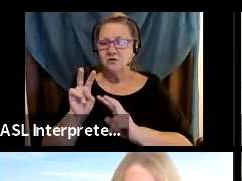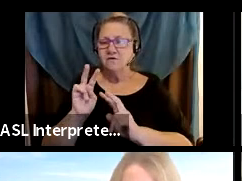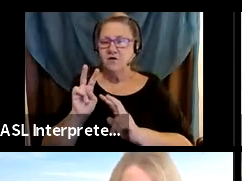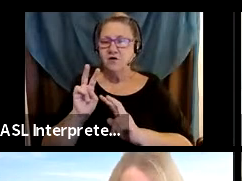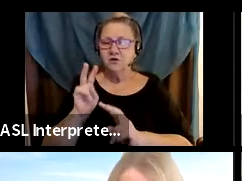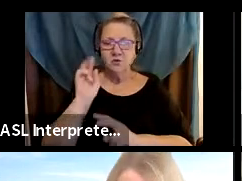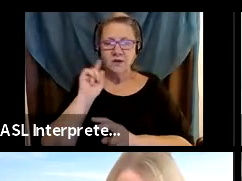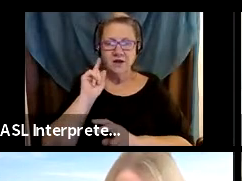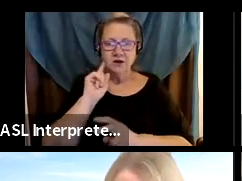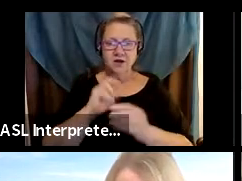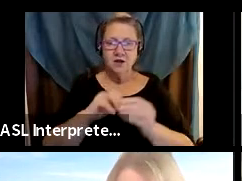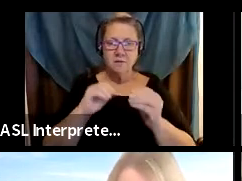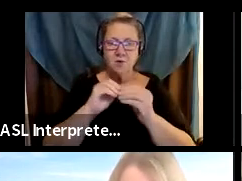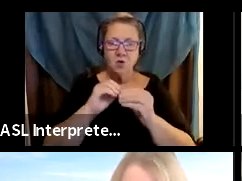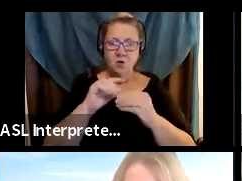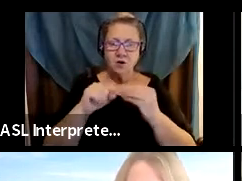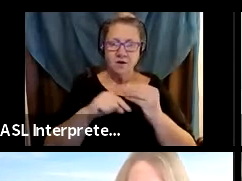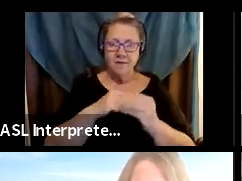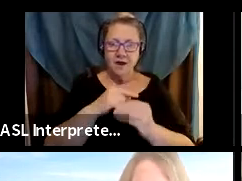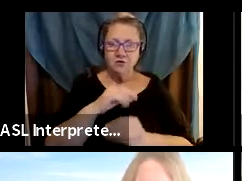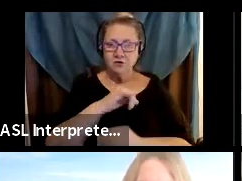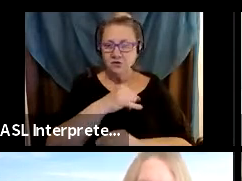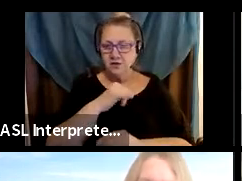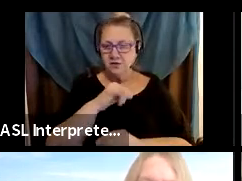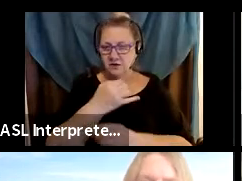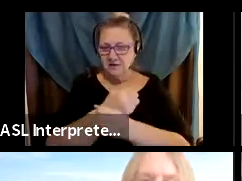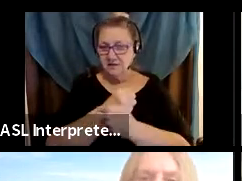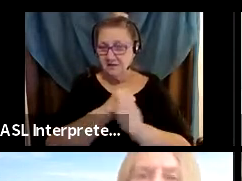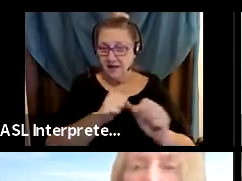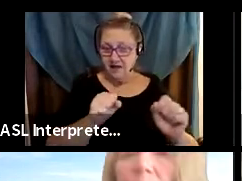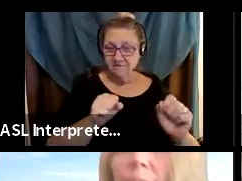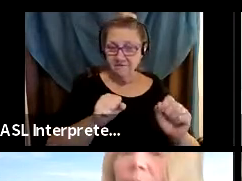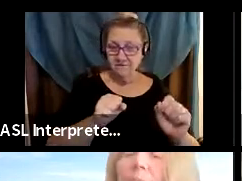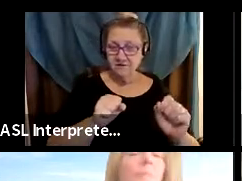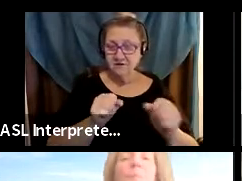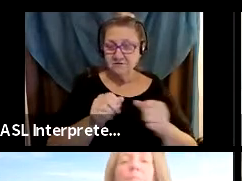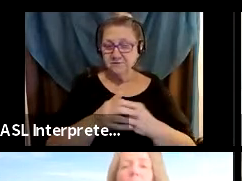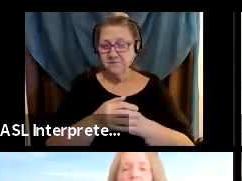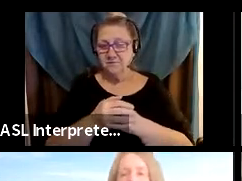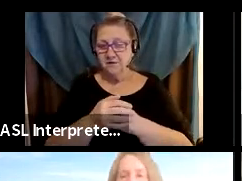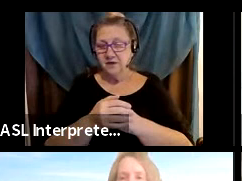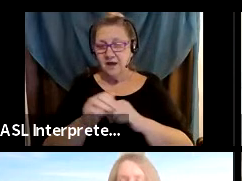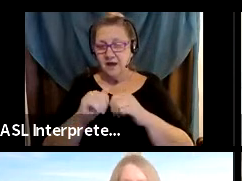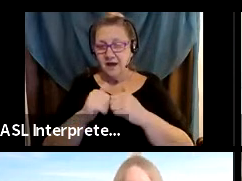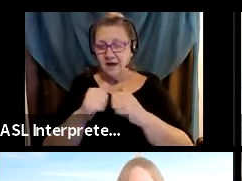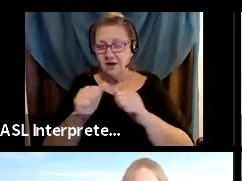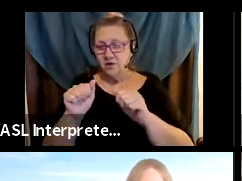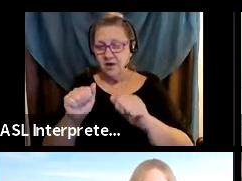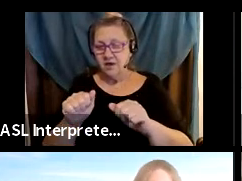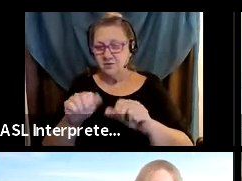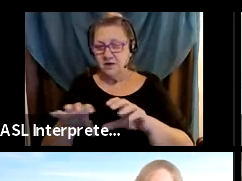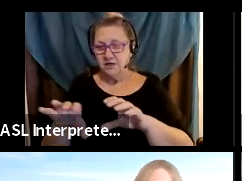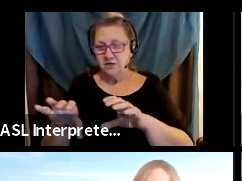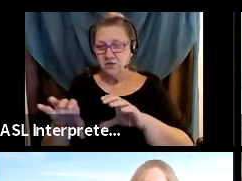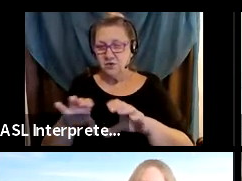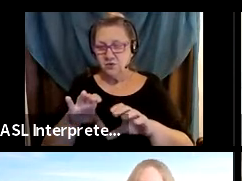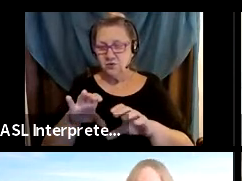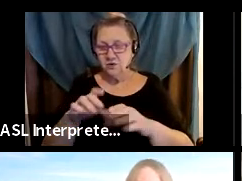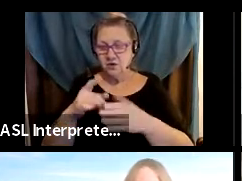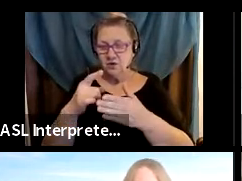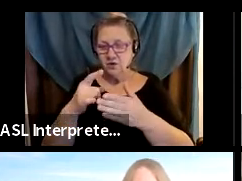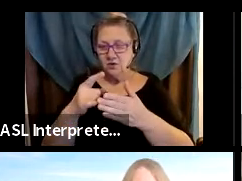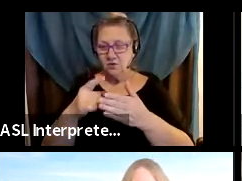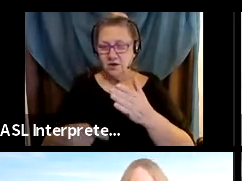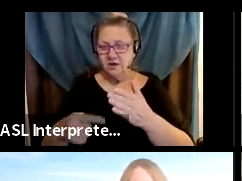overall assessment about is this safe or safer in certain populations, and how do we kind of do exactly what Grace is outlining as far